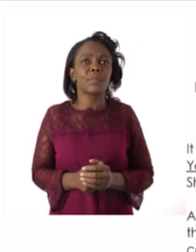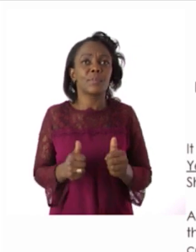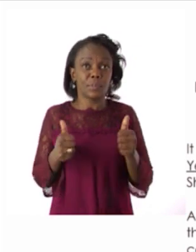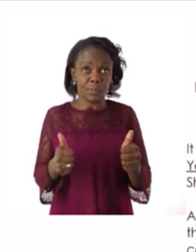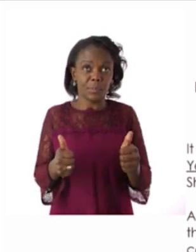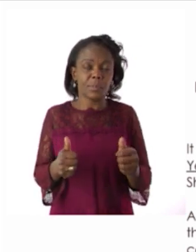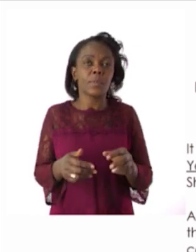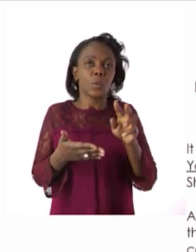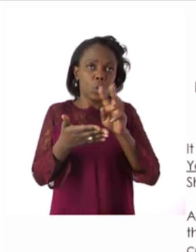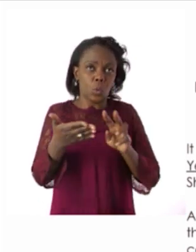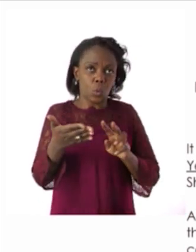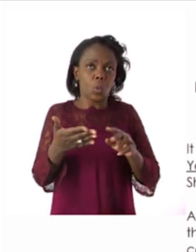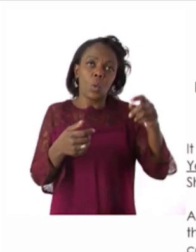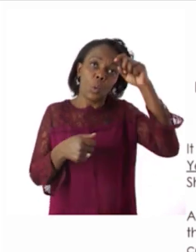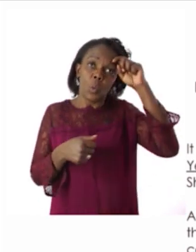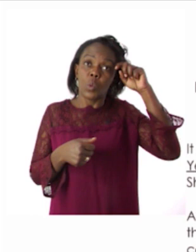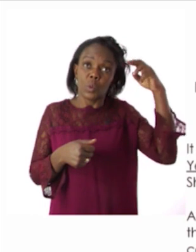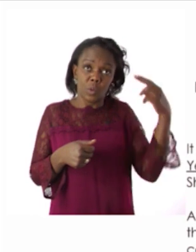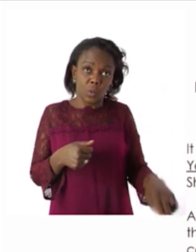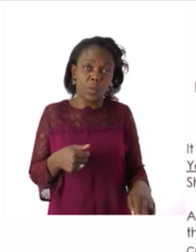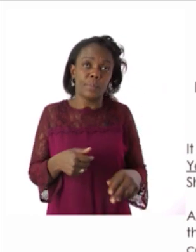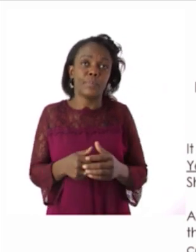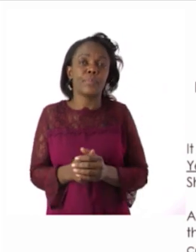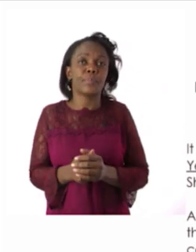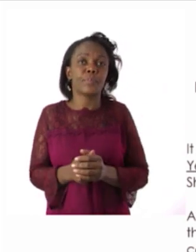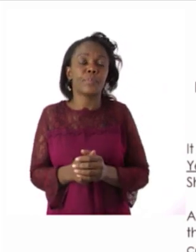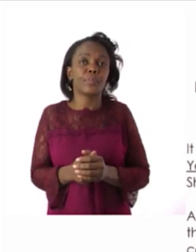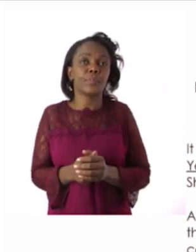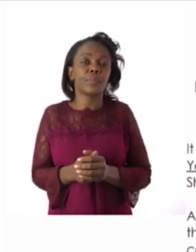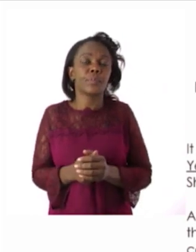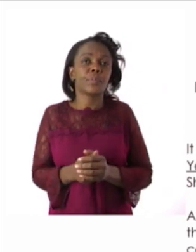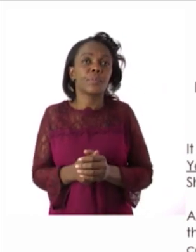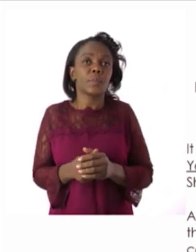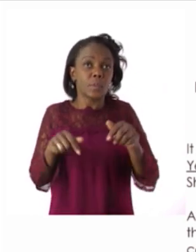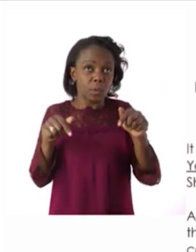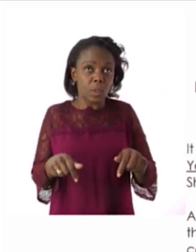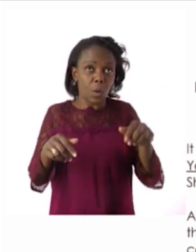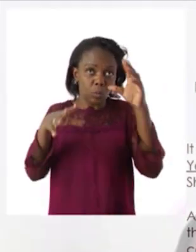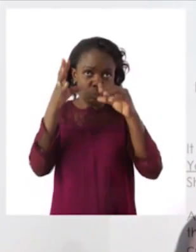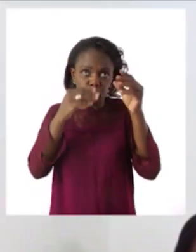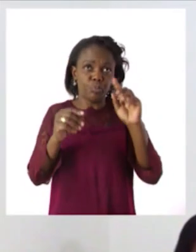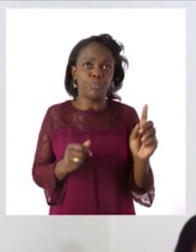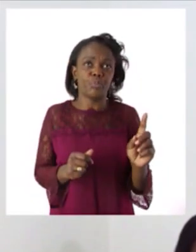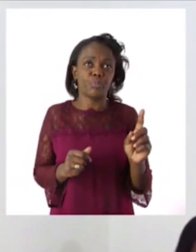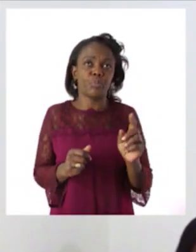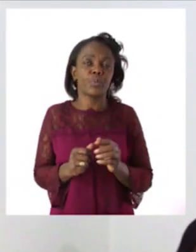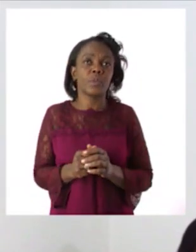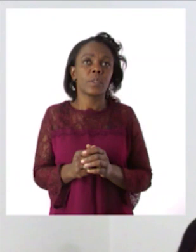we have read about summer. Now, what we are going to learn here is the